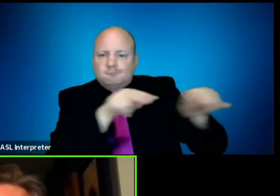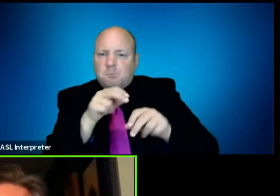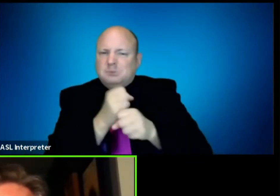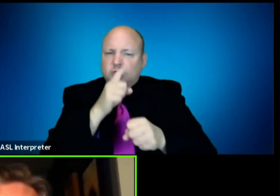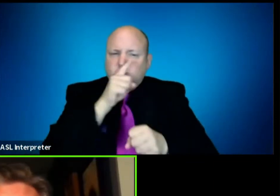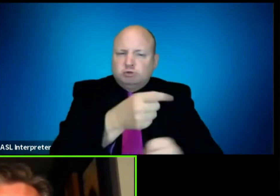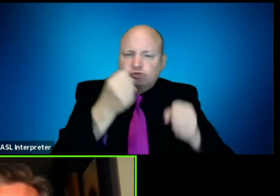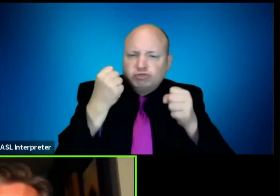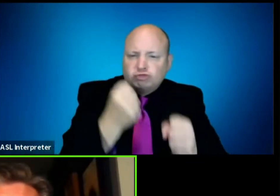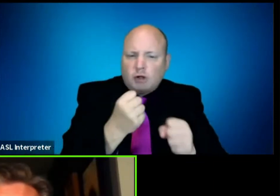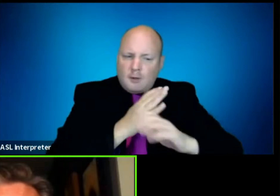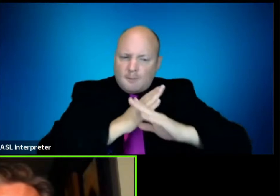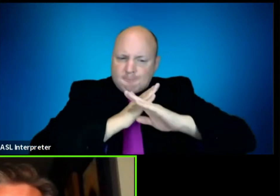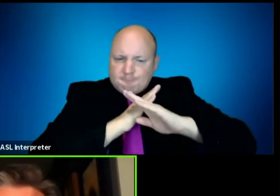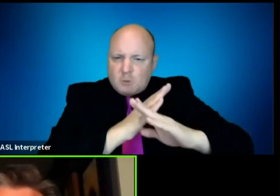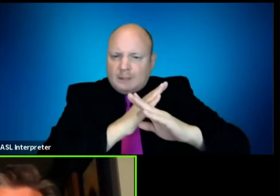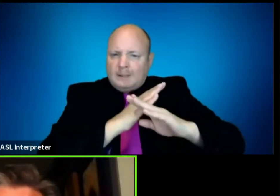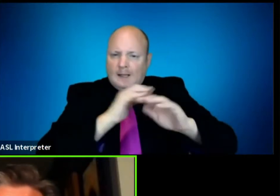kids,